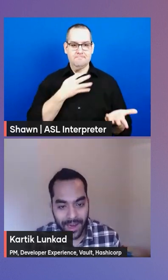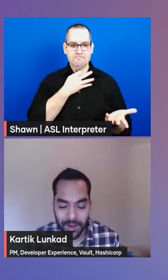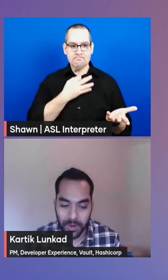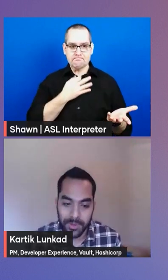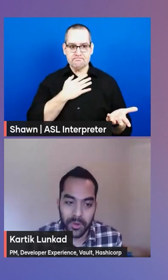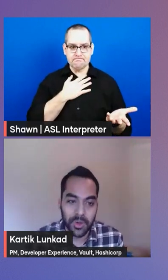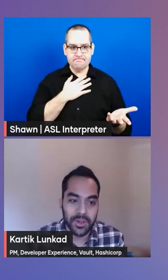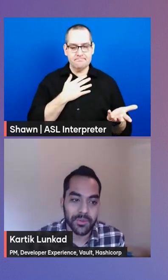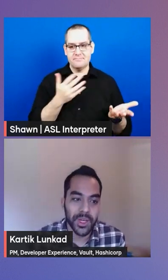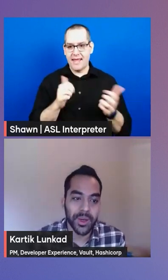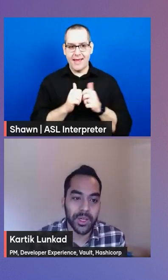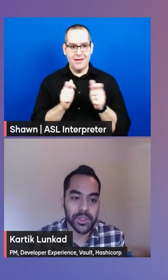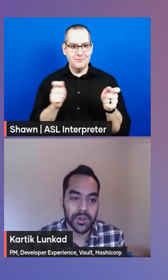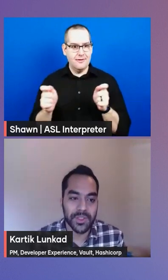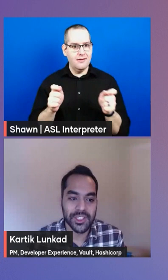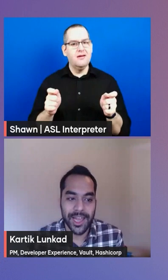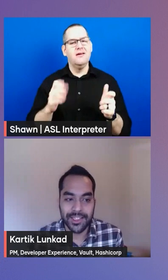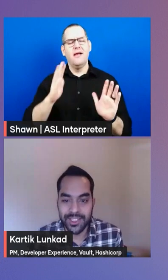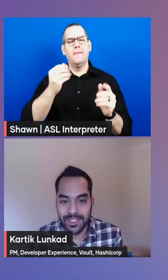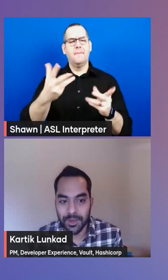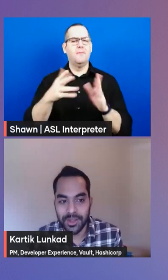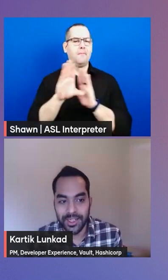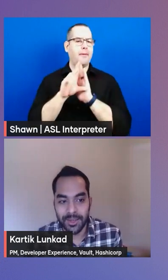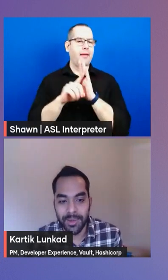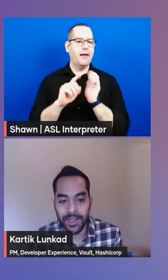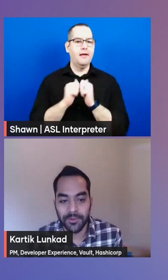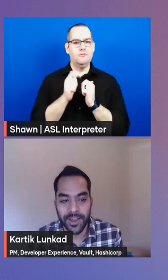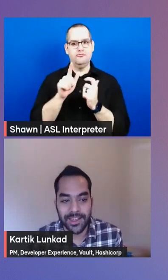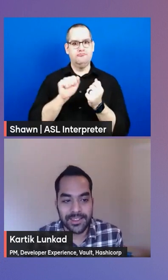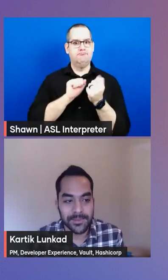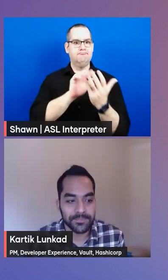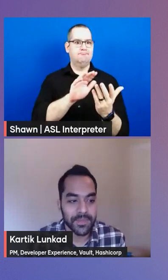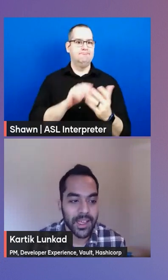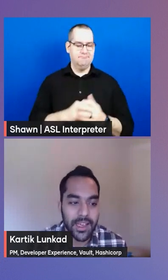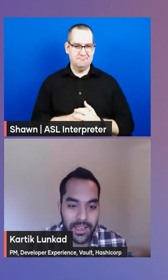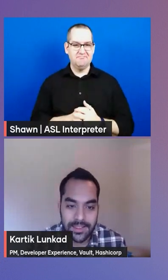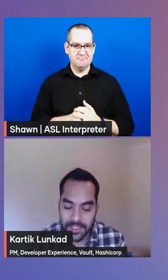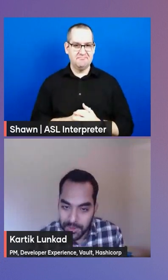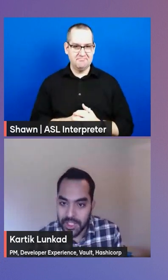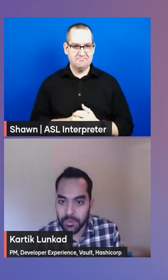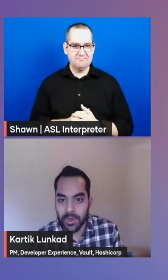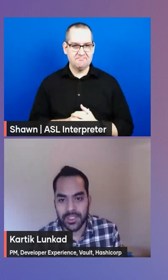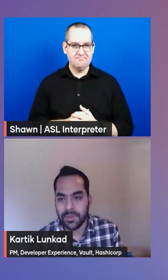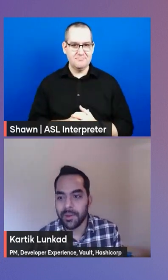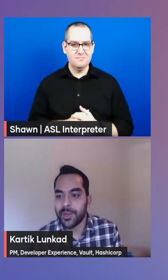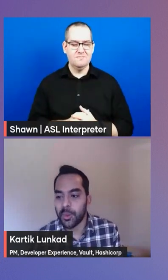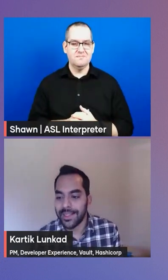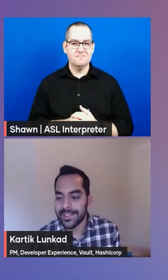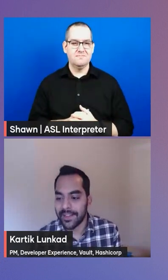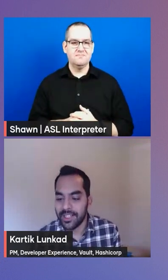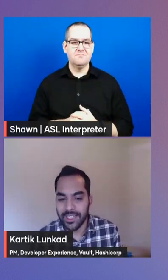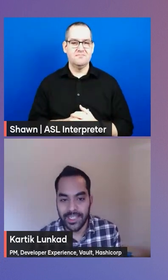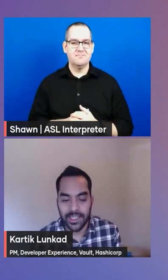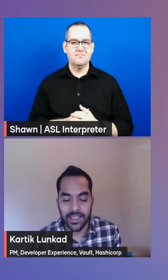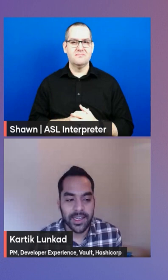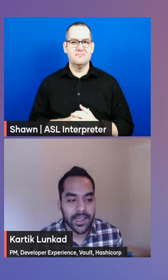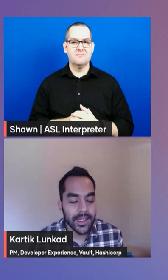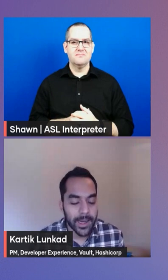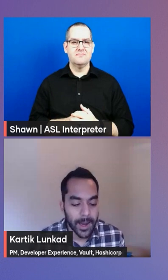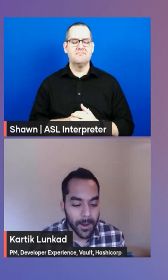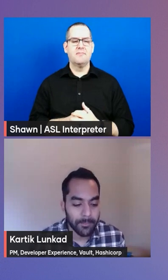bit of background before we go into sort of the challenge that security team had to face. The situation was, this was about